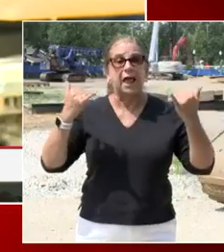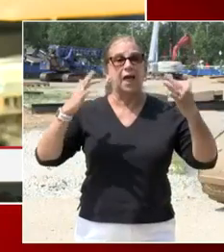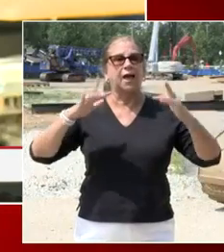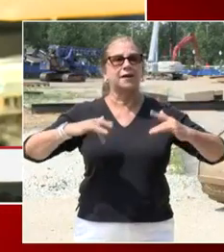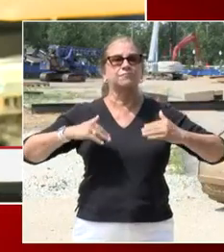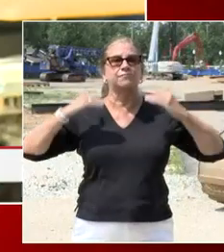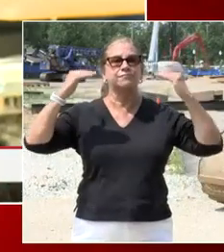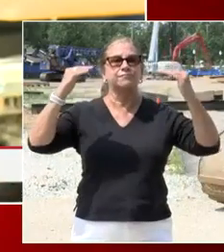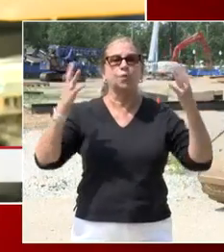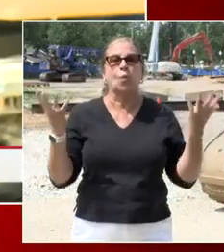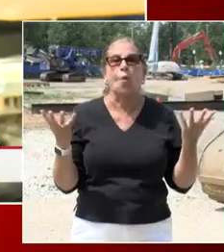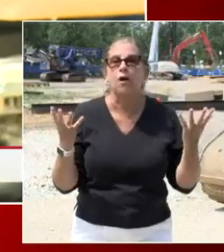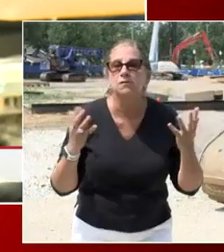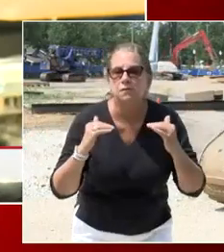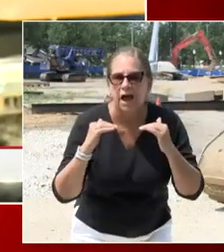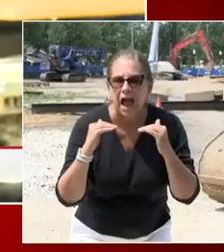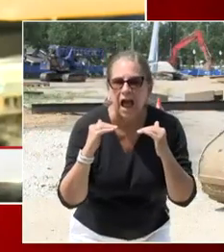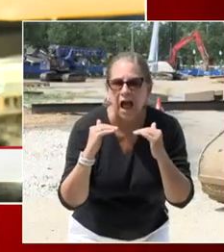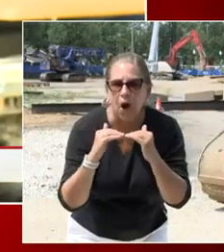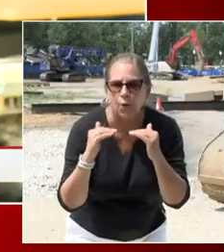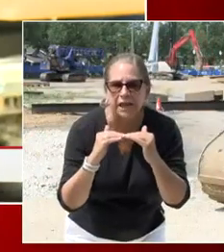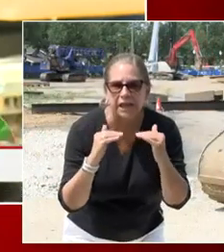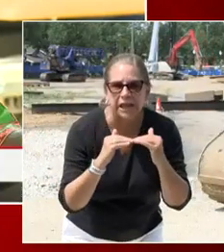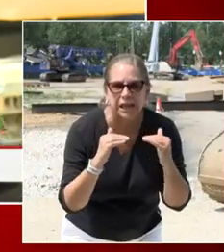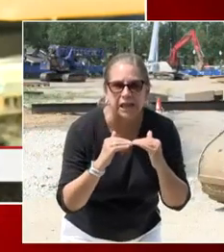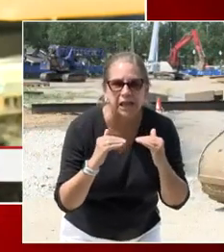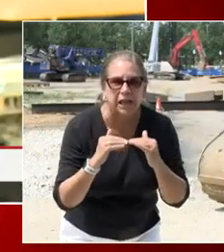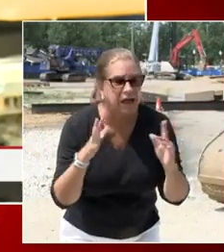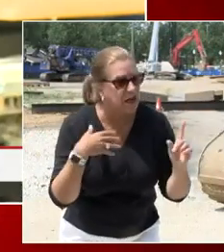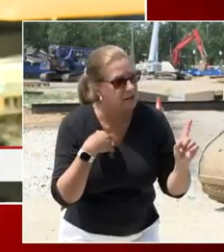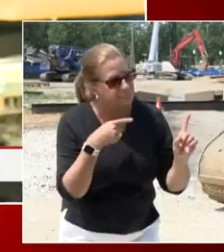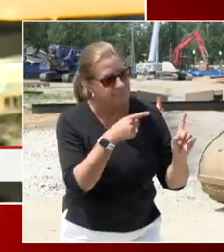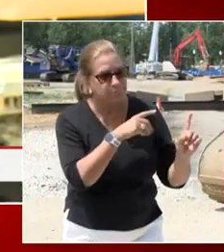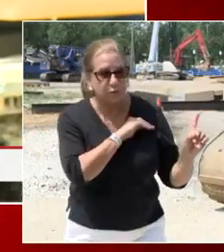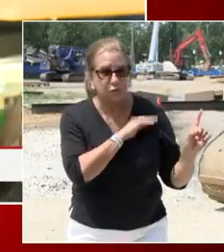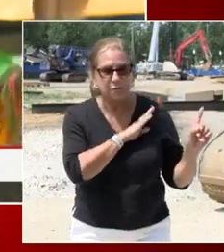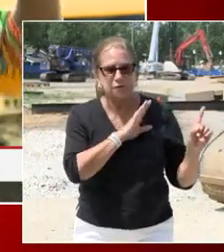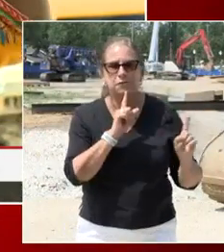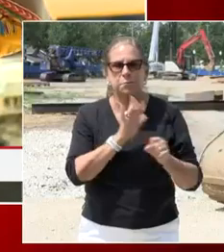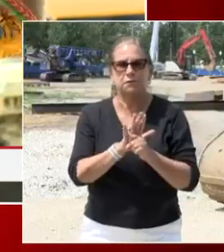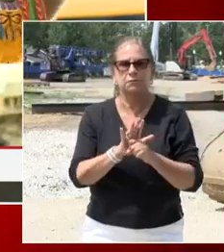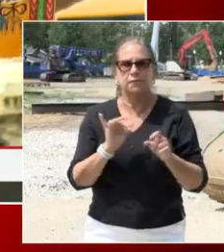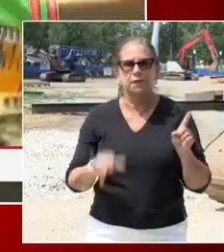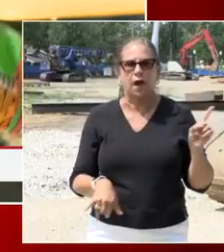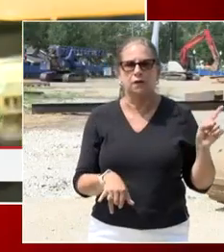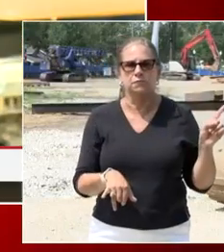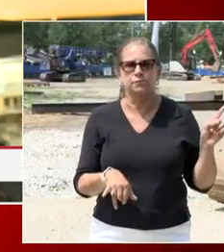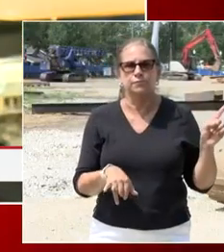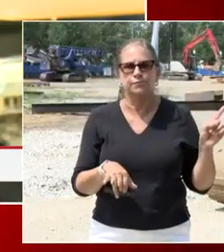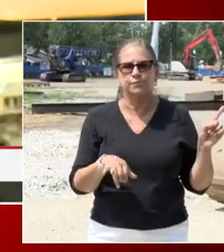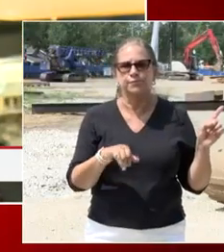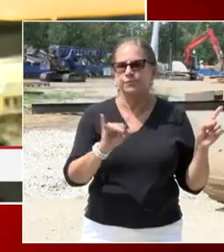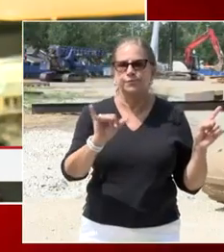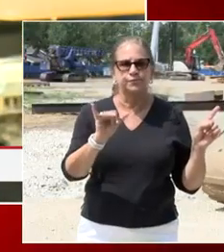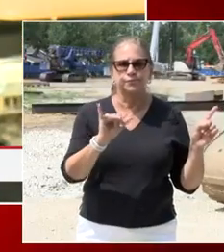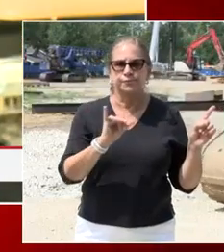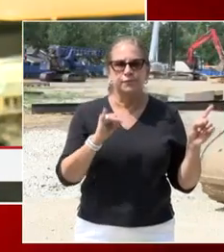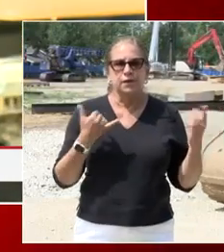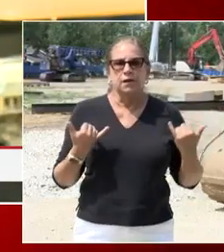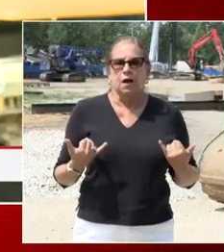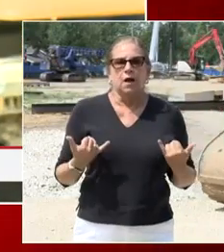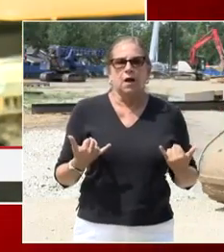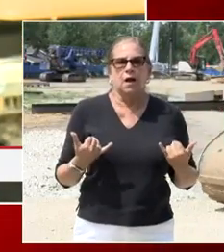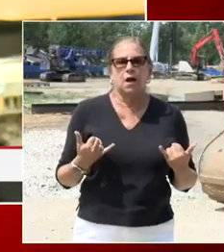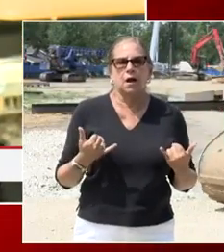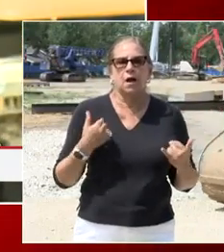that, even beyond this particular site here, St. Elizabeth East. And I know today, when we leave here, we were traveling down the road to another groundbreaking